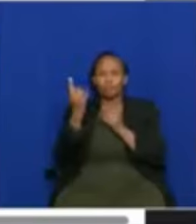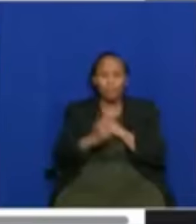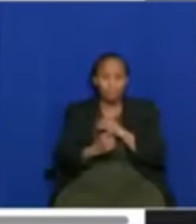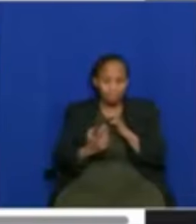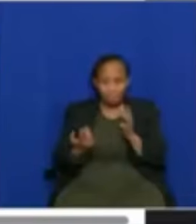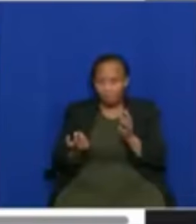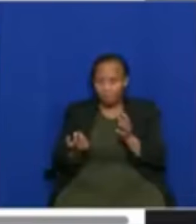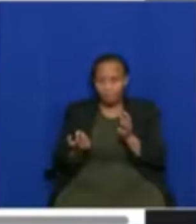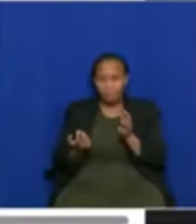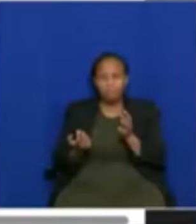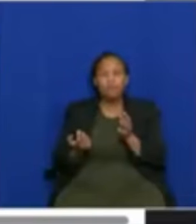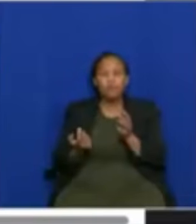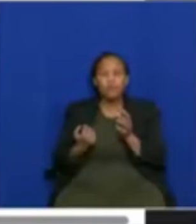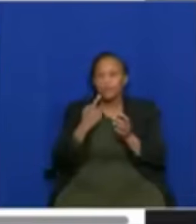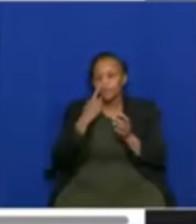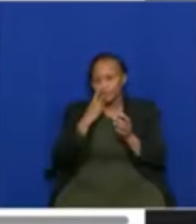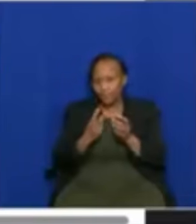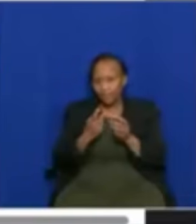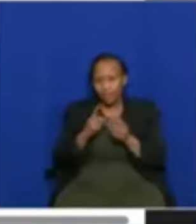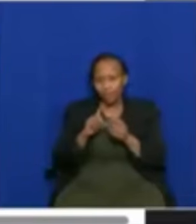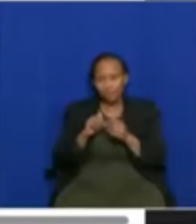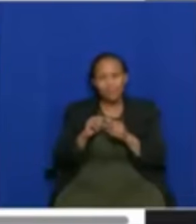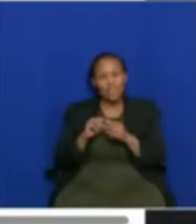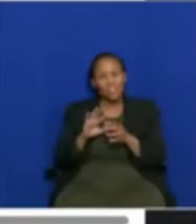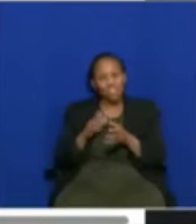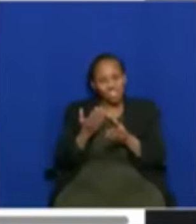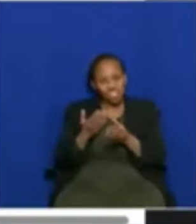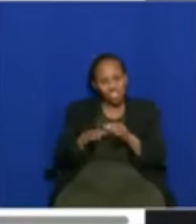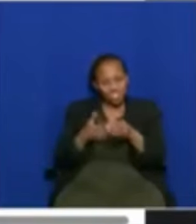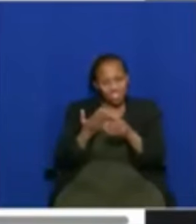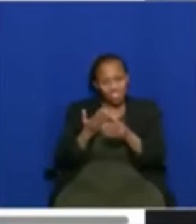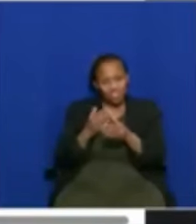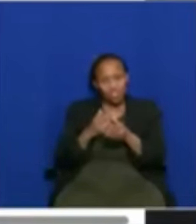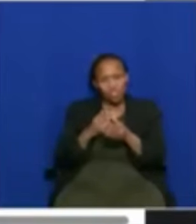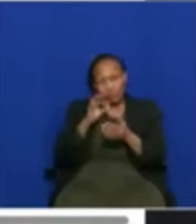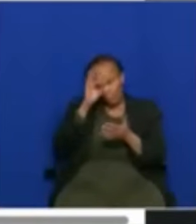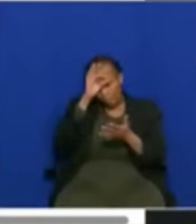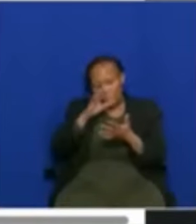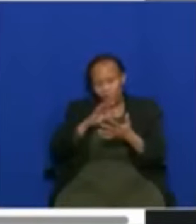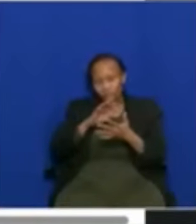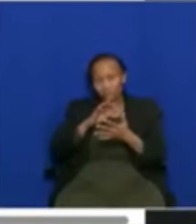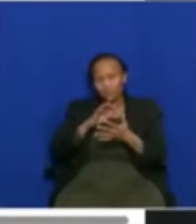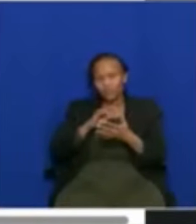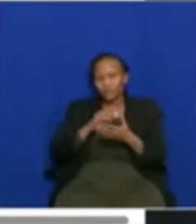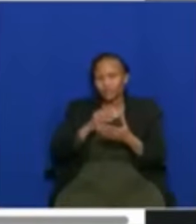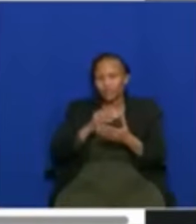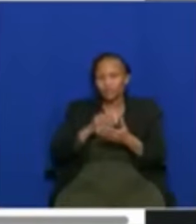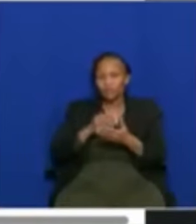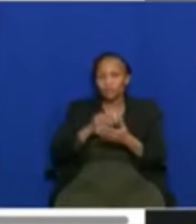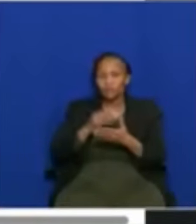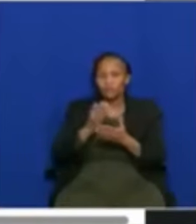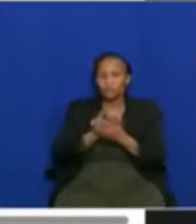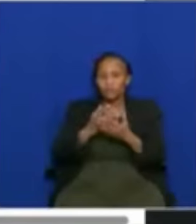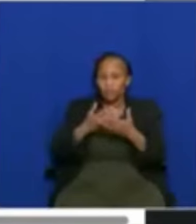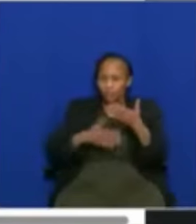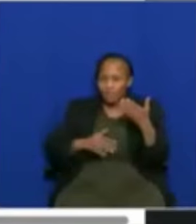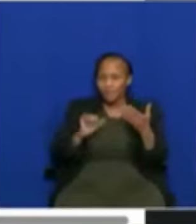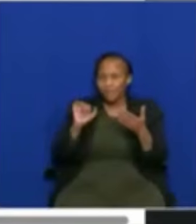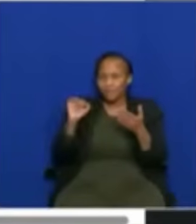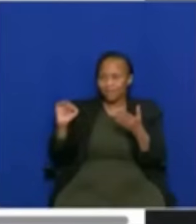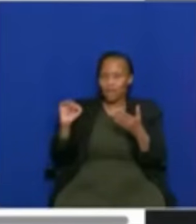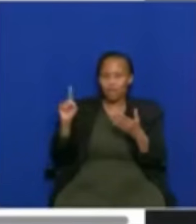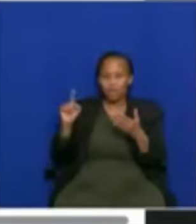Mukwele's docket. So this Section 28 summons refers to the documentation requested for documentation